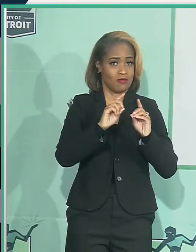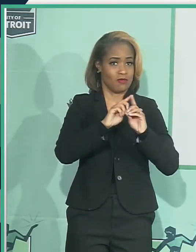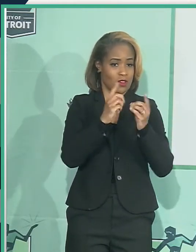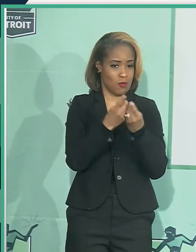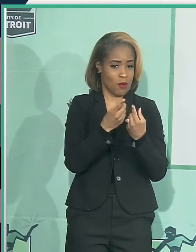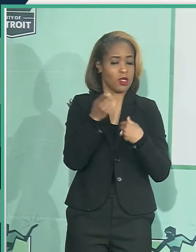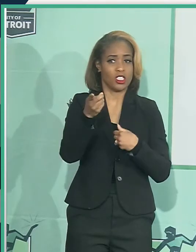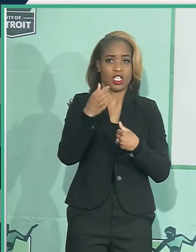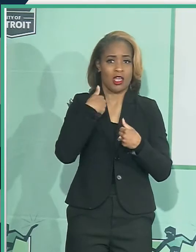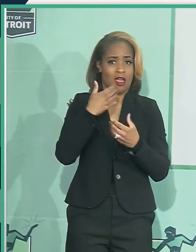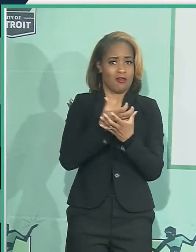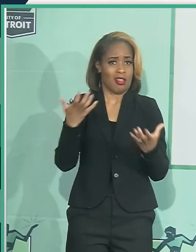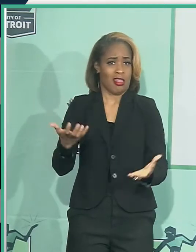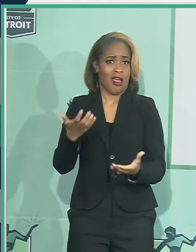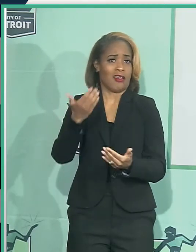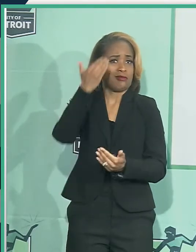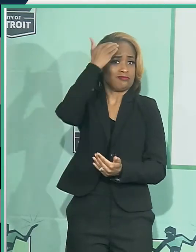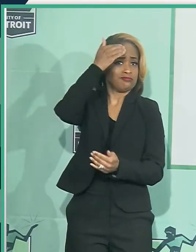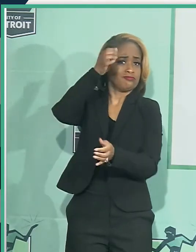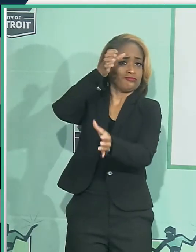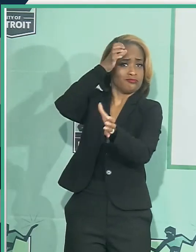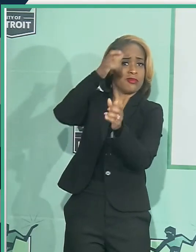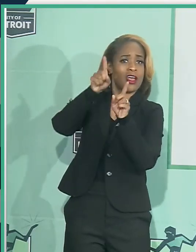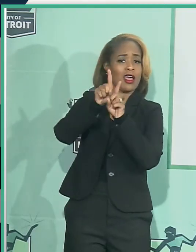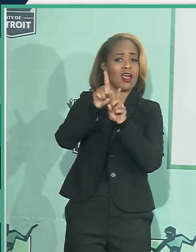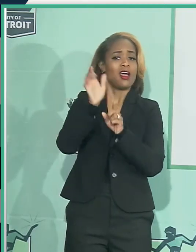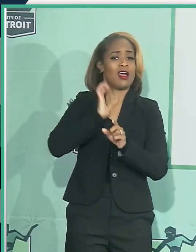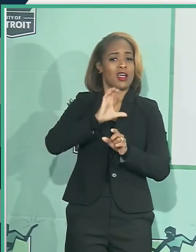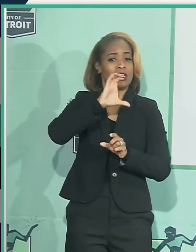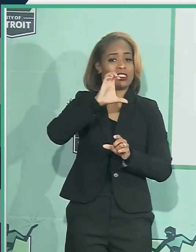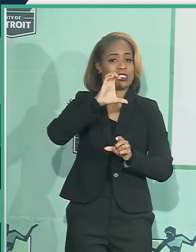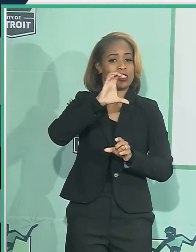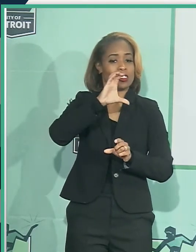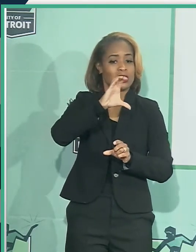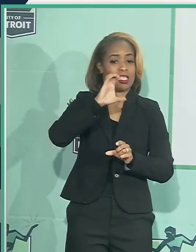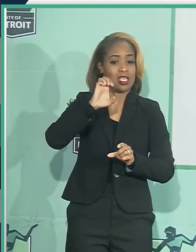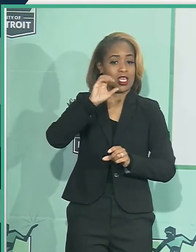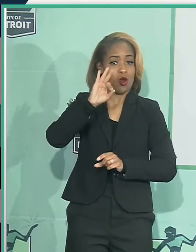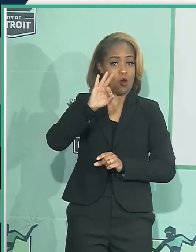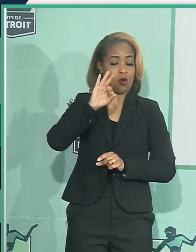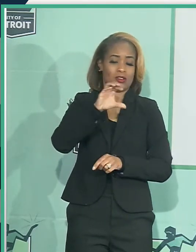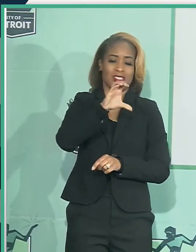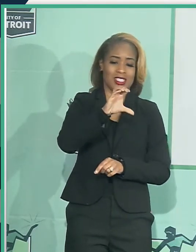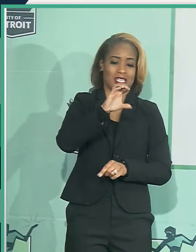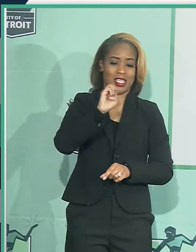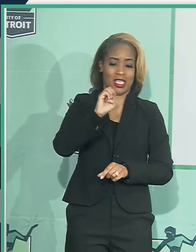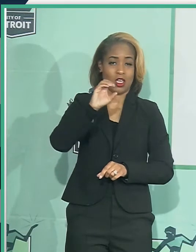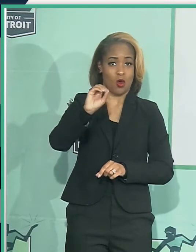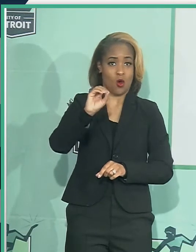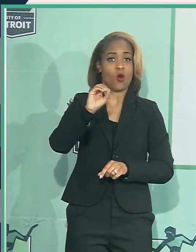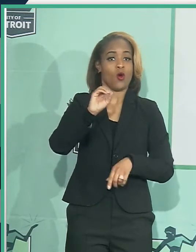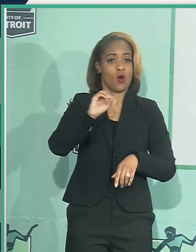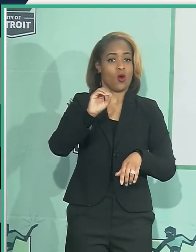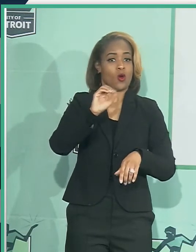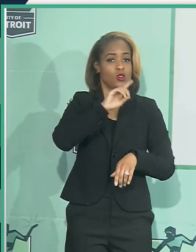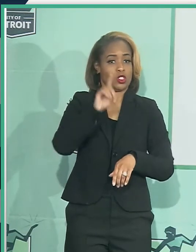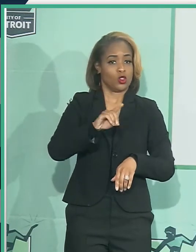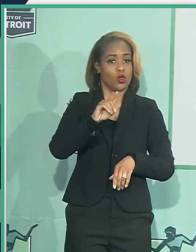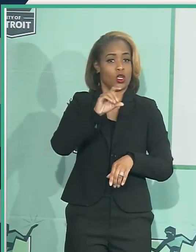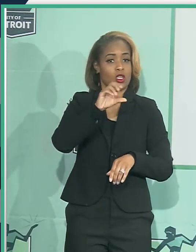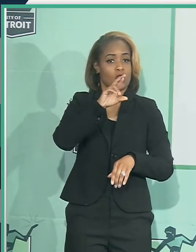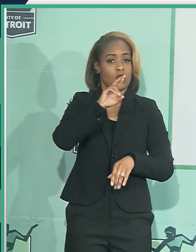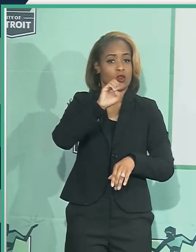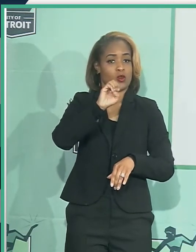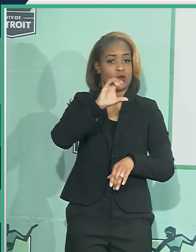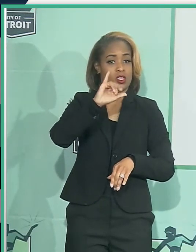a wealth of information as the former CEO of Detroit Receiving Hospital. And as the lead public health nurse for the